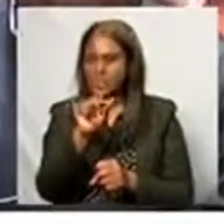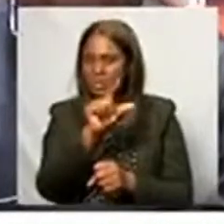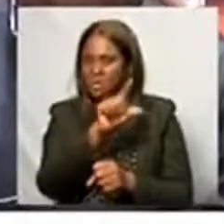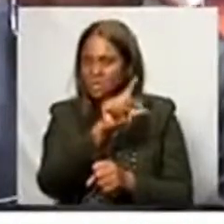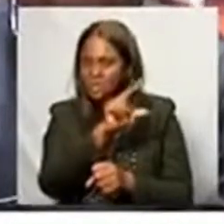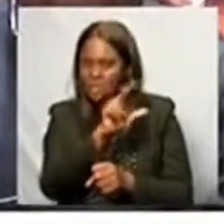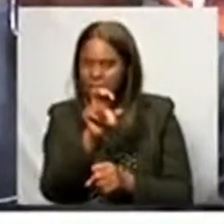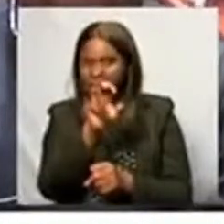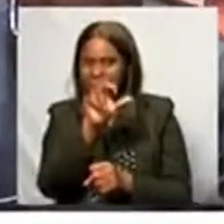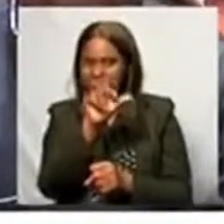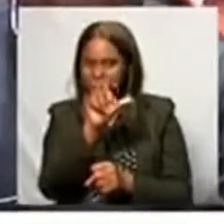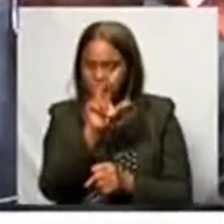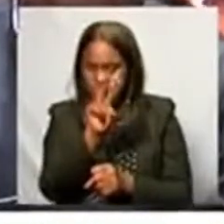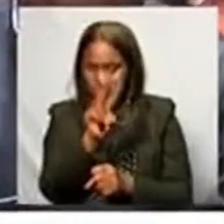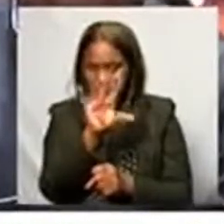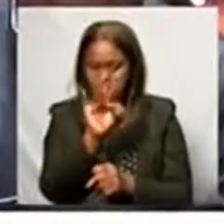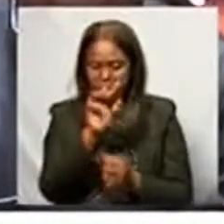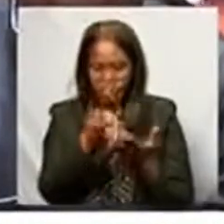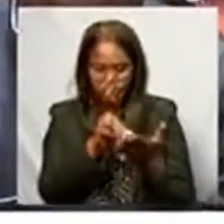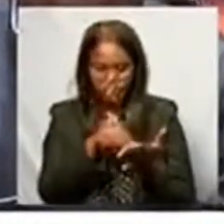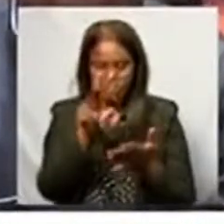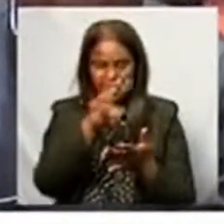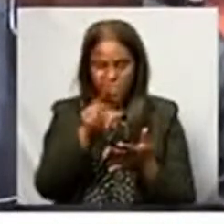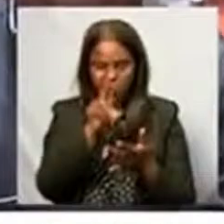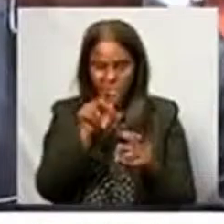328 million US dollar, also